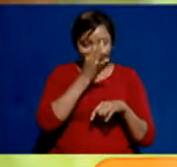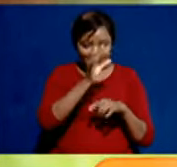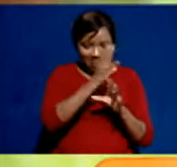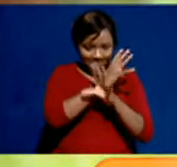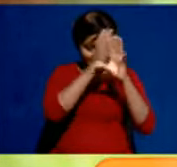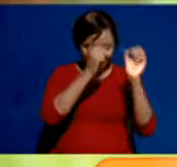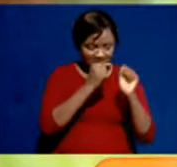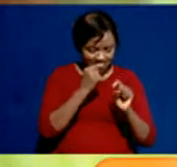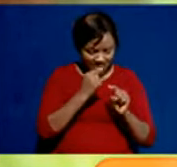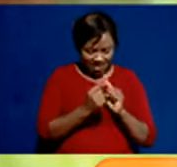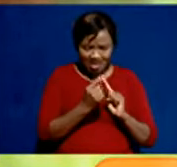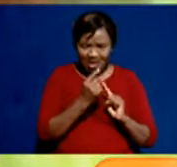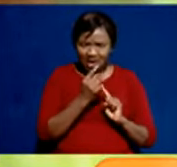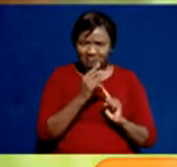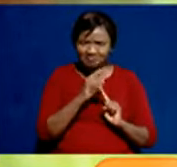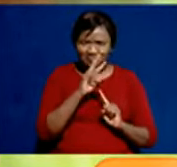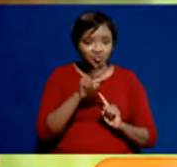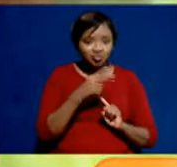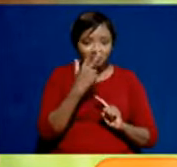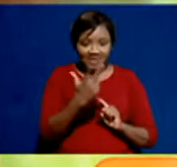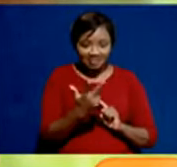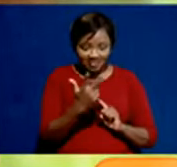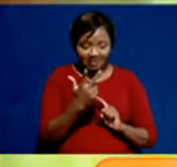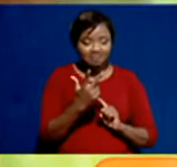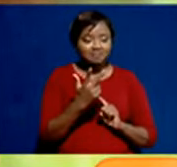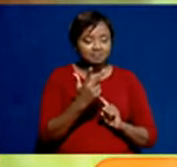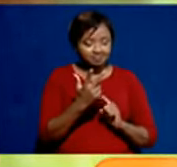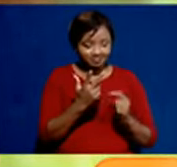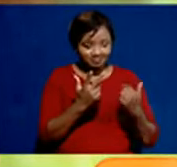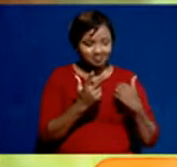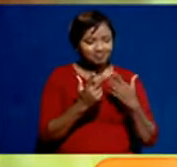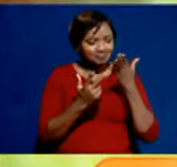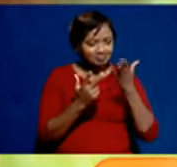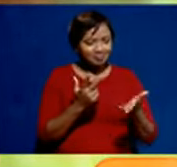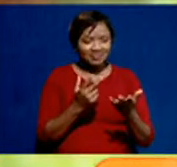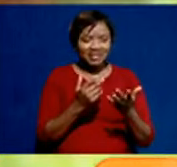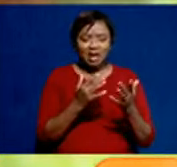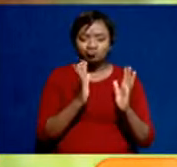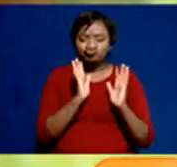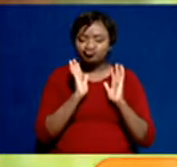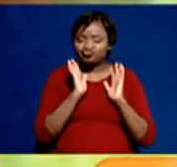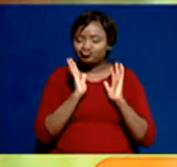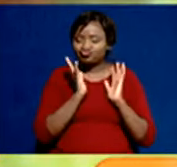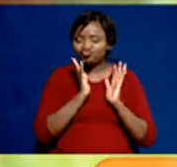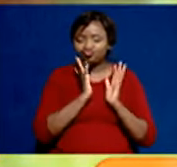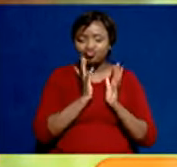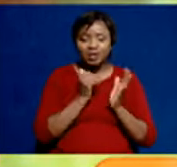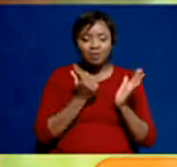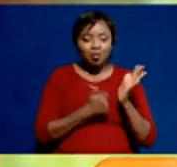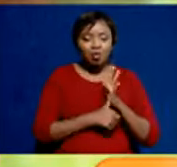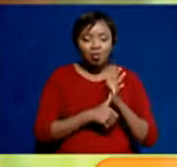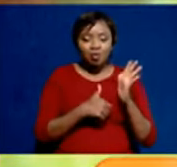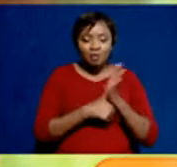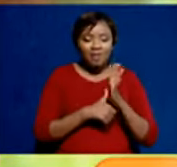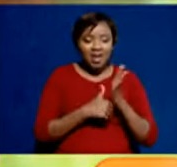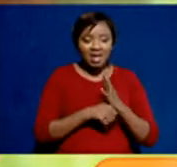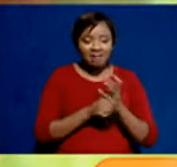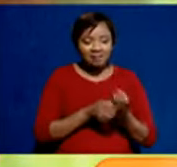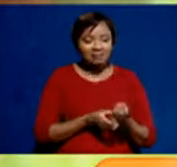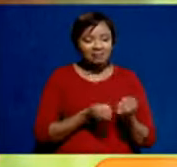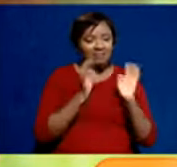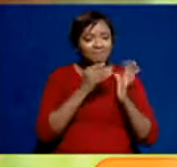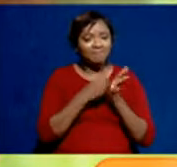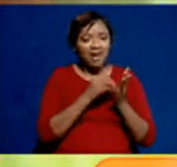in 2003, we found the coffers empty. We never,